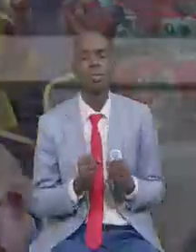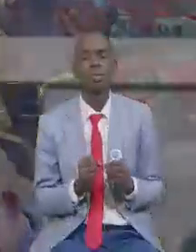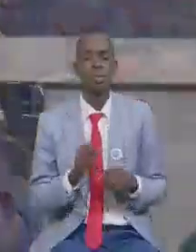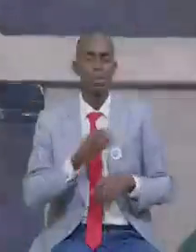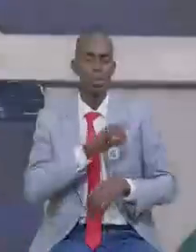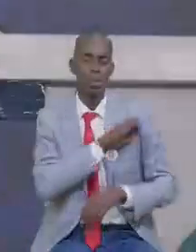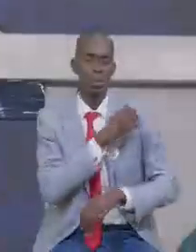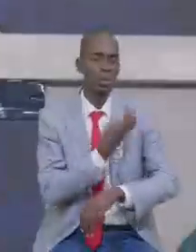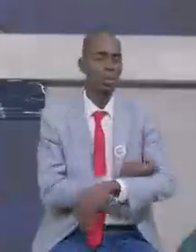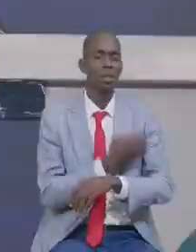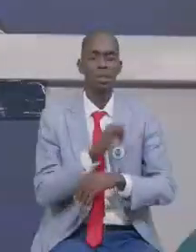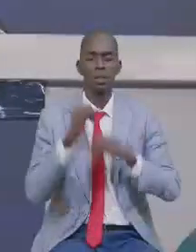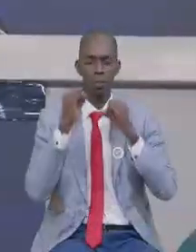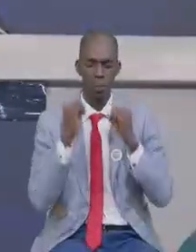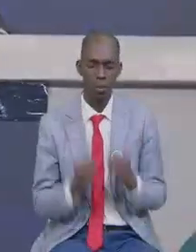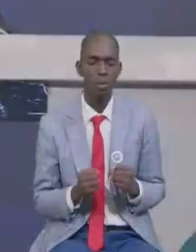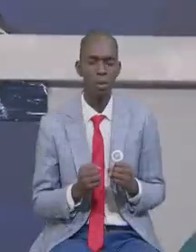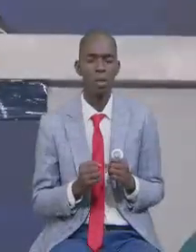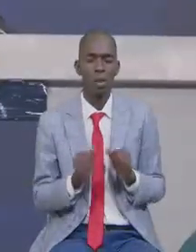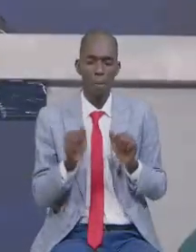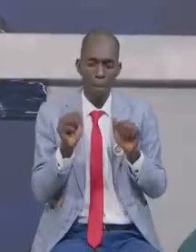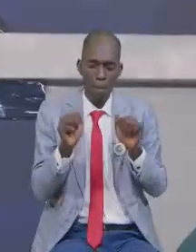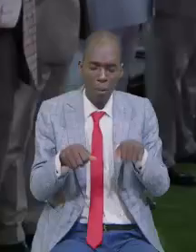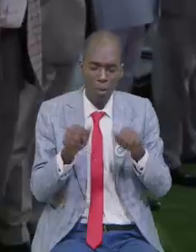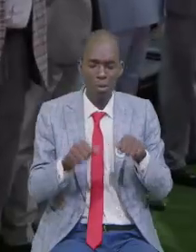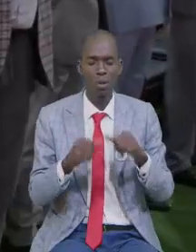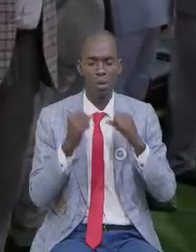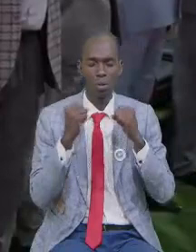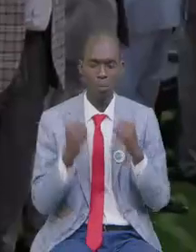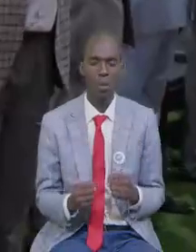energizing powers, possibilities, powers,